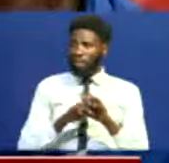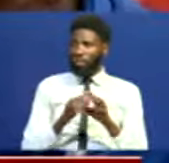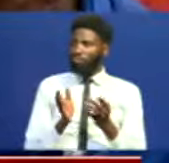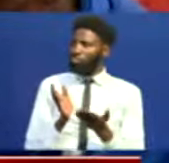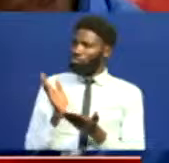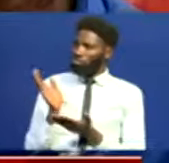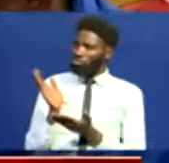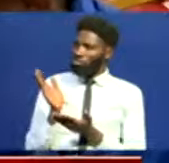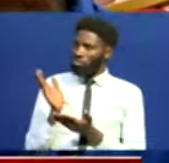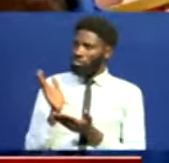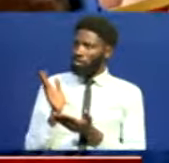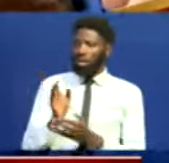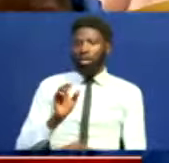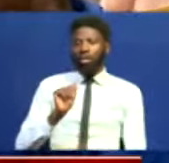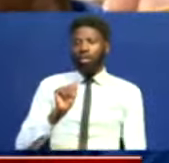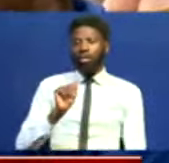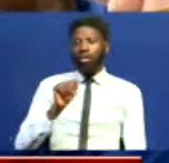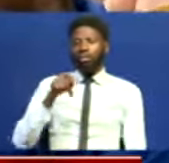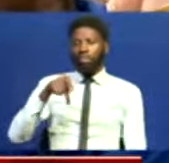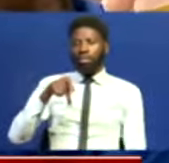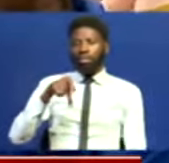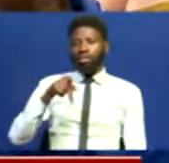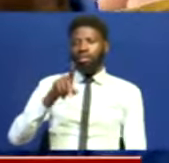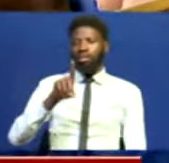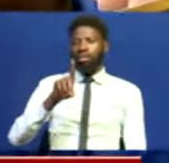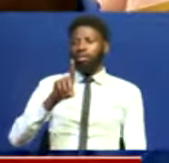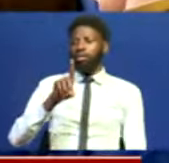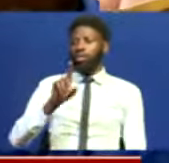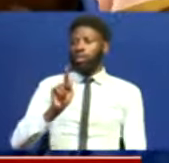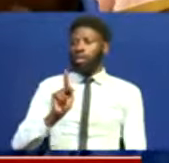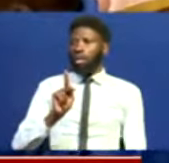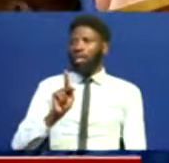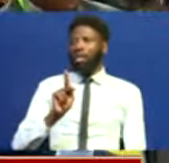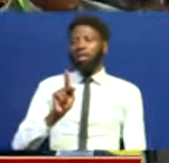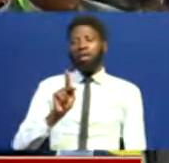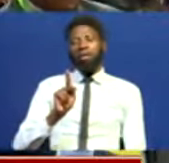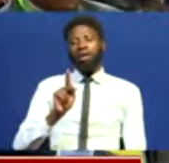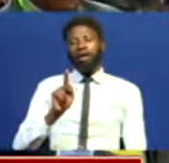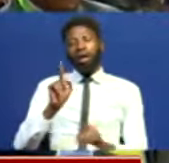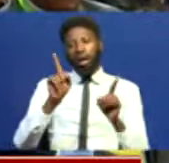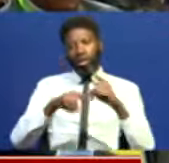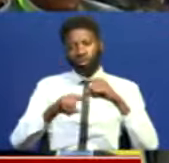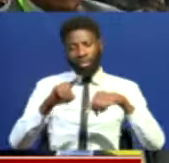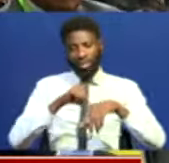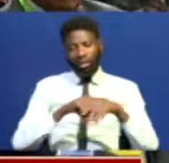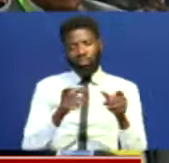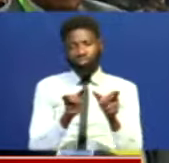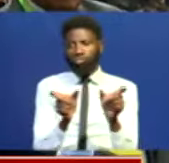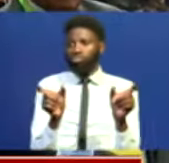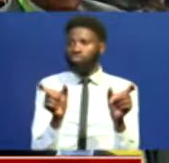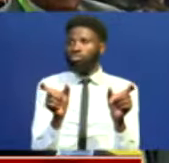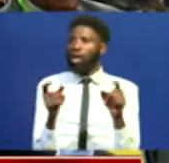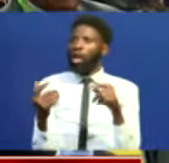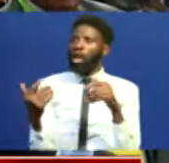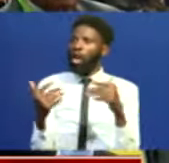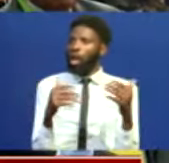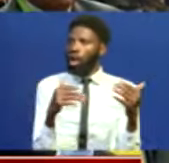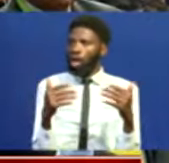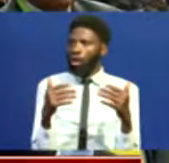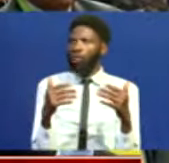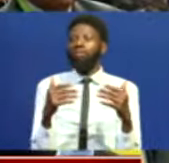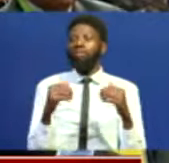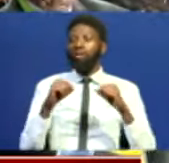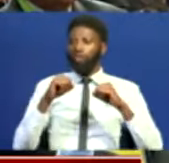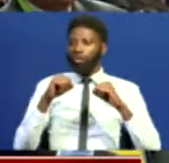Physically Disabled of Kenya, APDK, aborted after two factions within the association engaged in a war of words. Officials of the